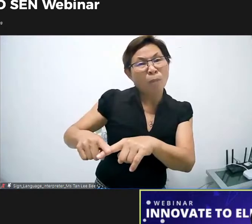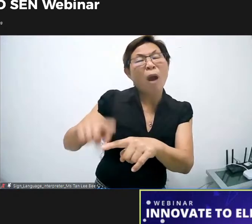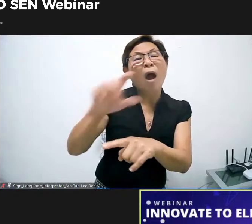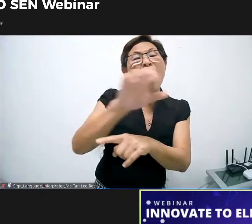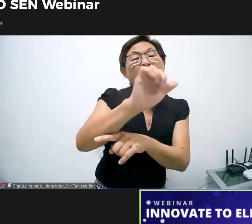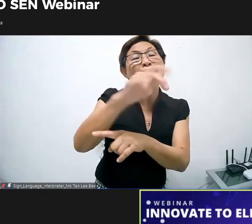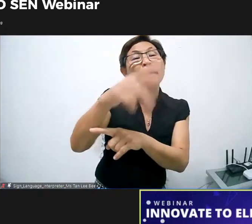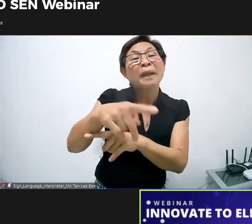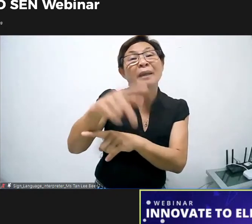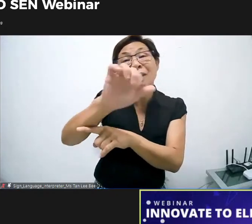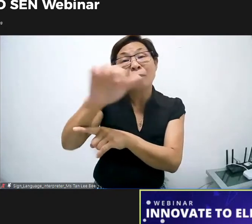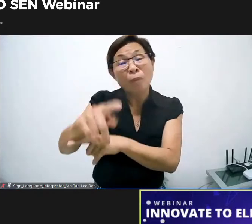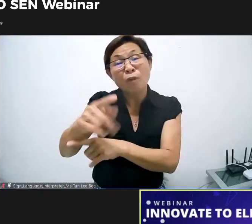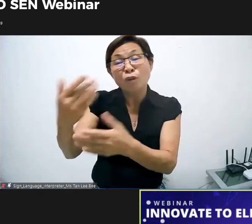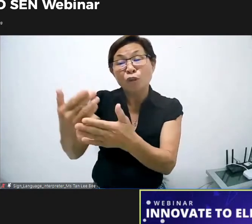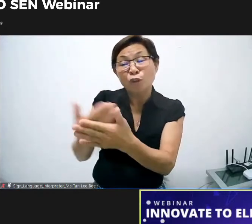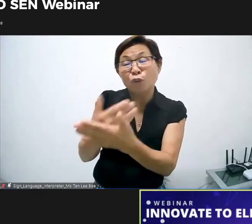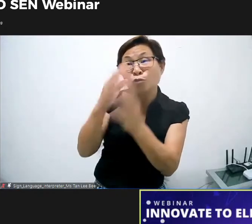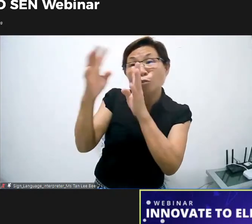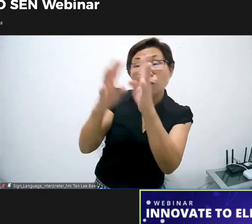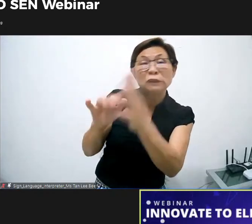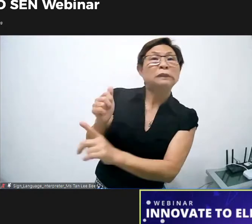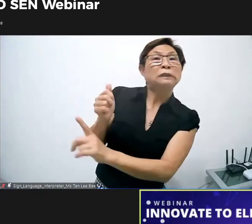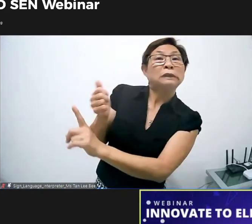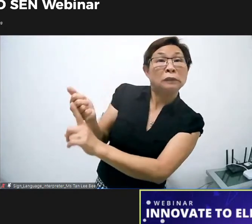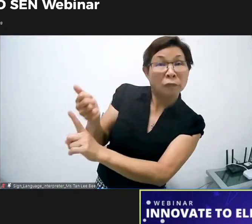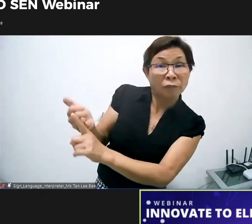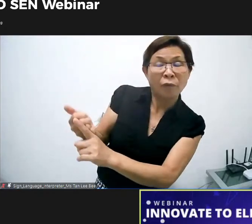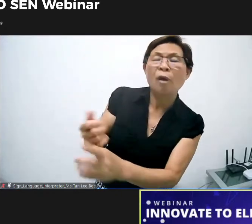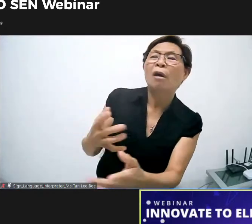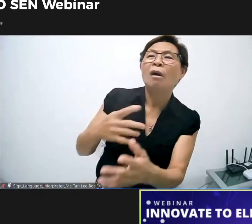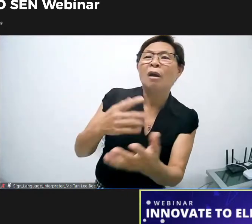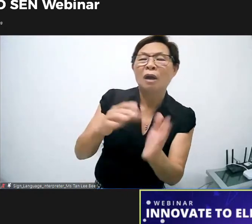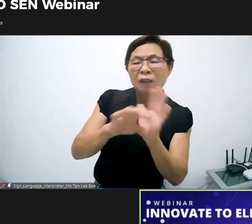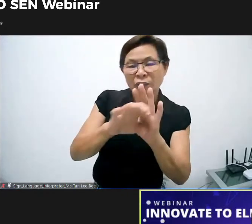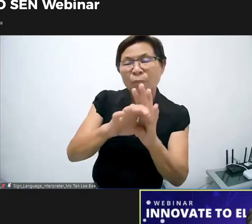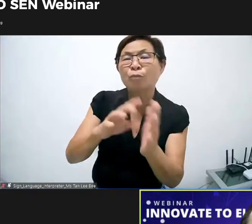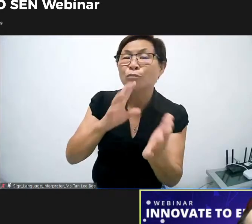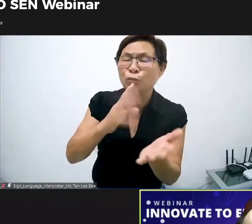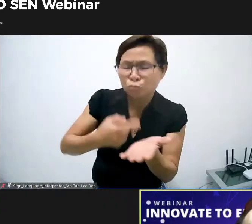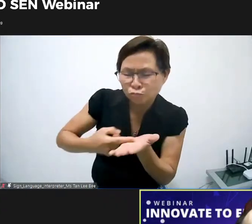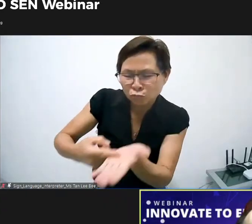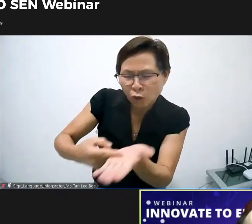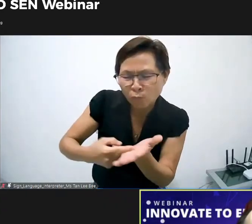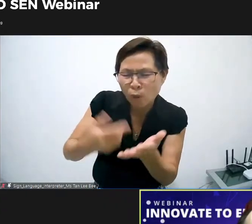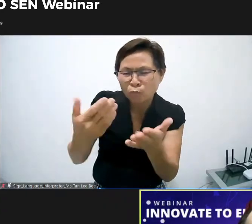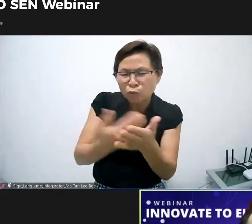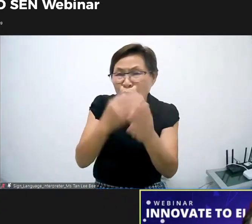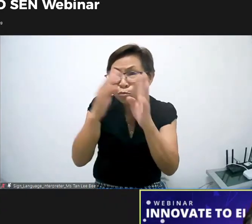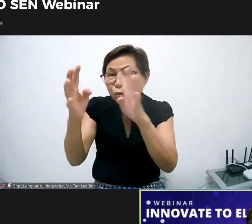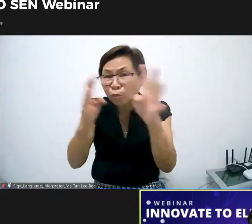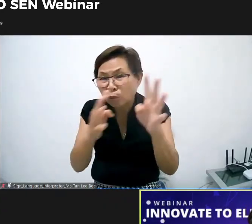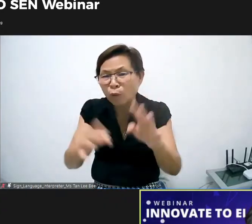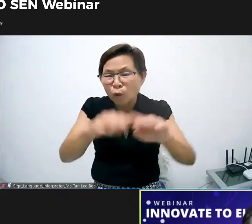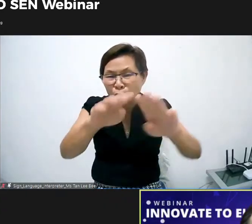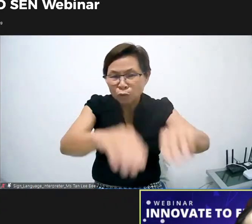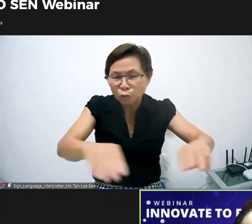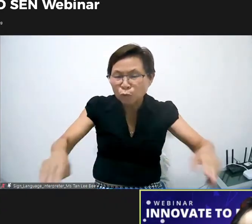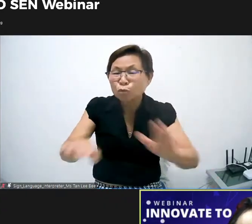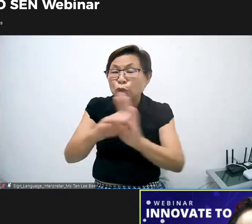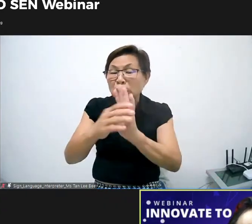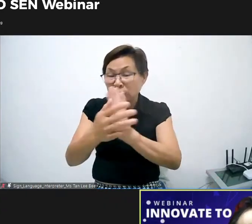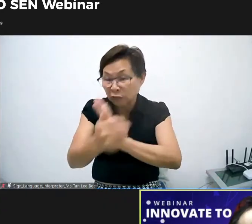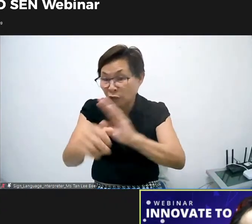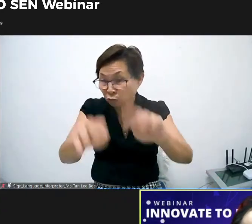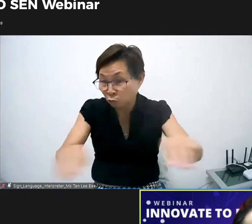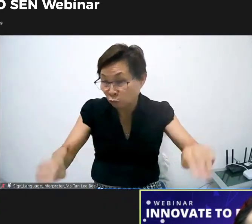for examples, maybe when we talk about innovation among skilled students, for example, they